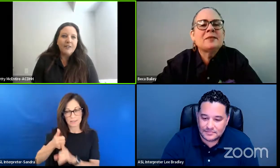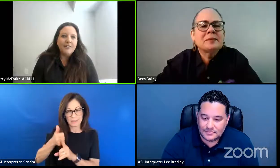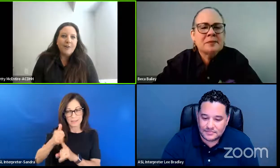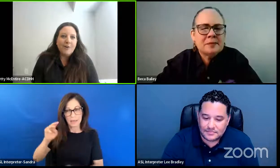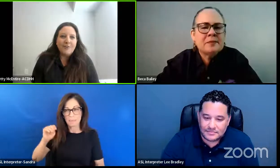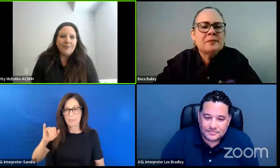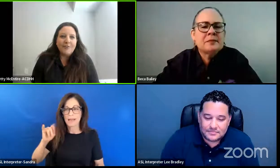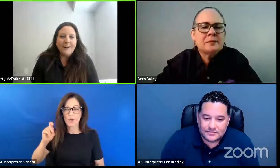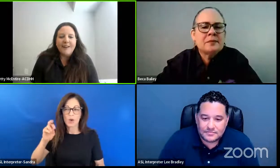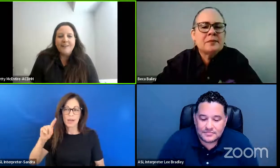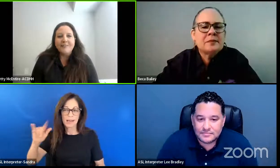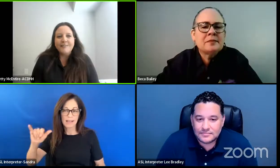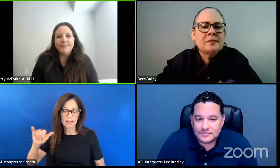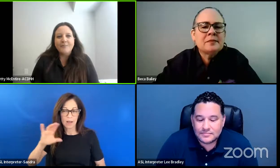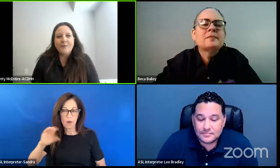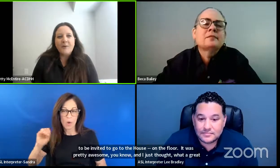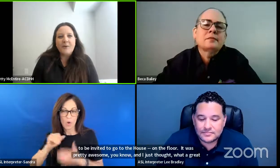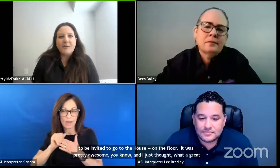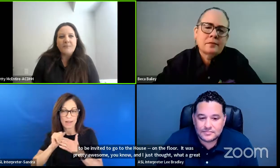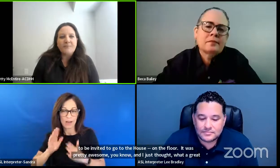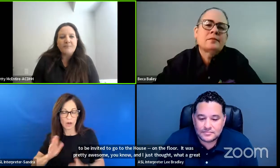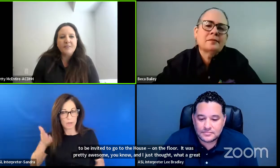co-leader over at,